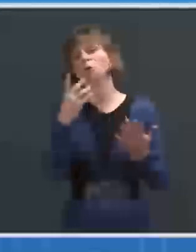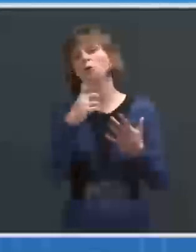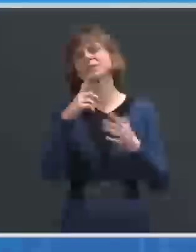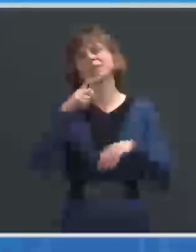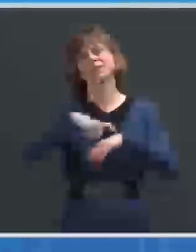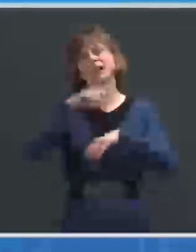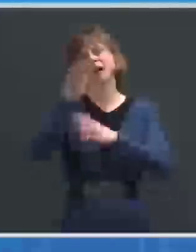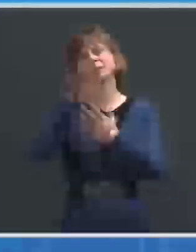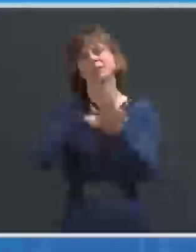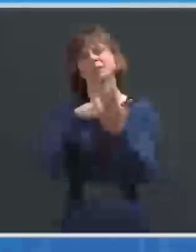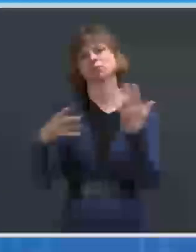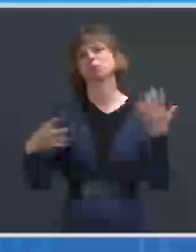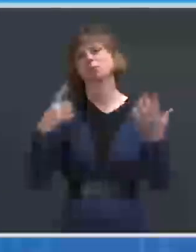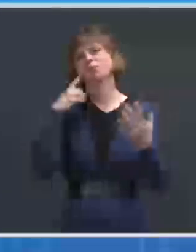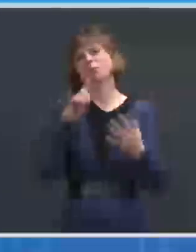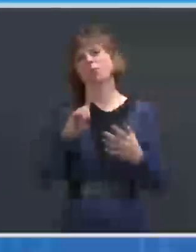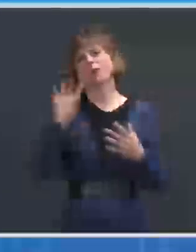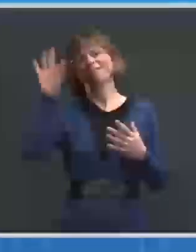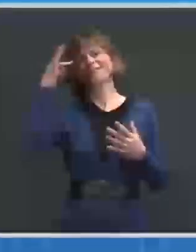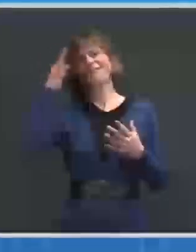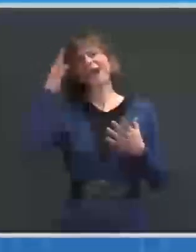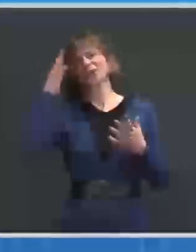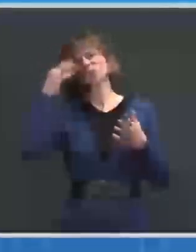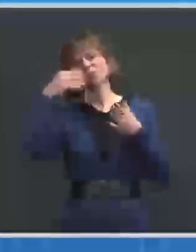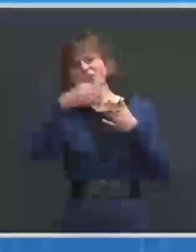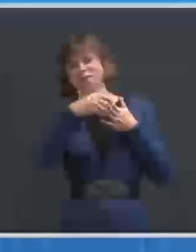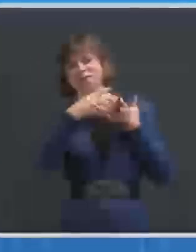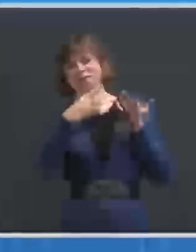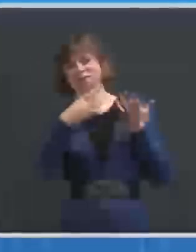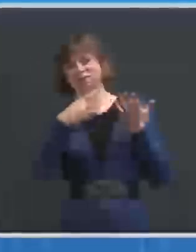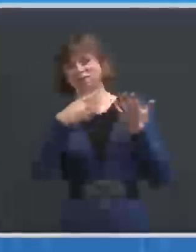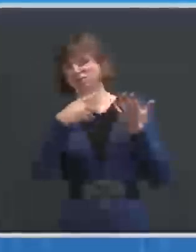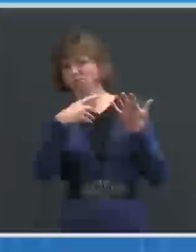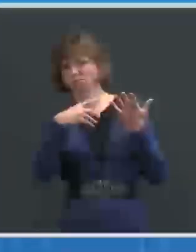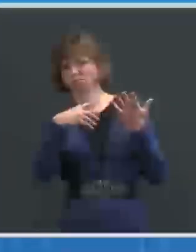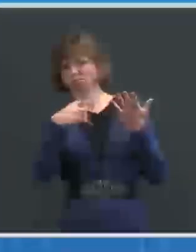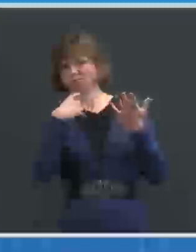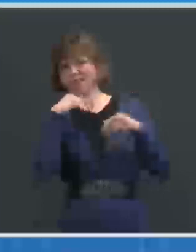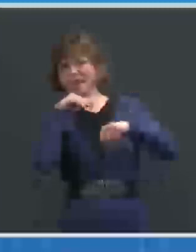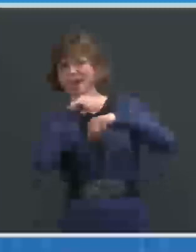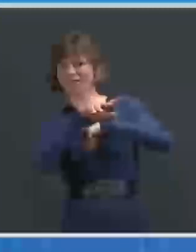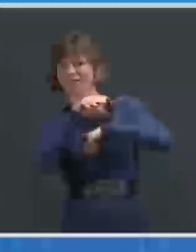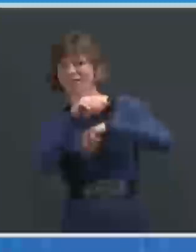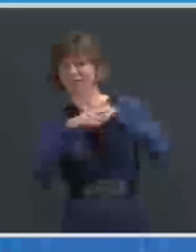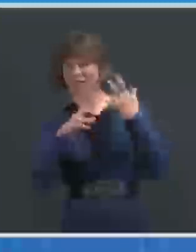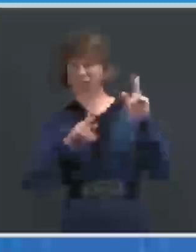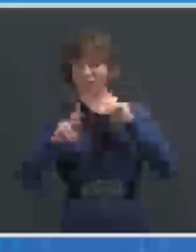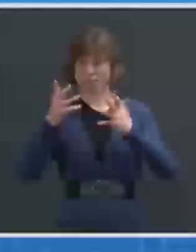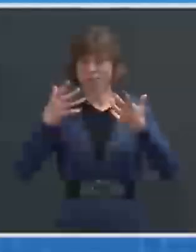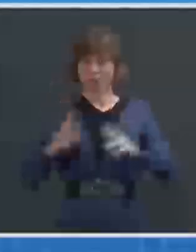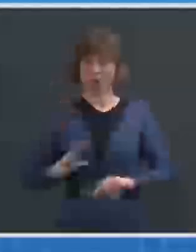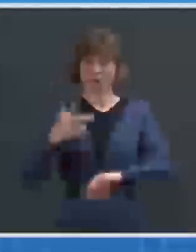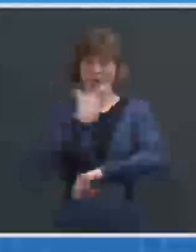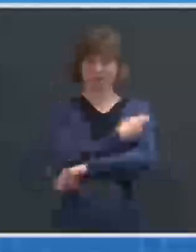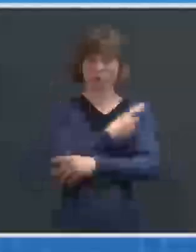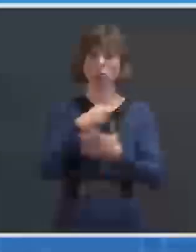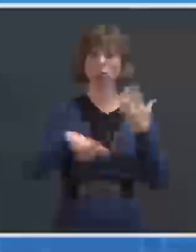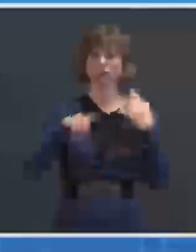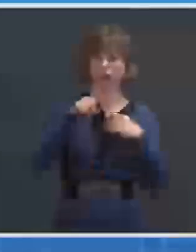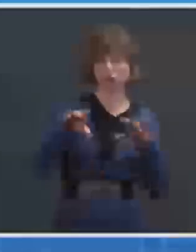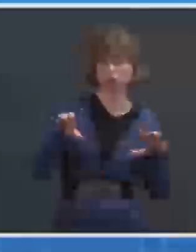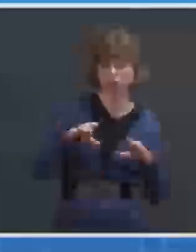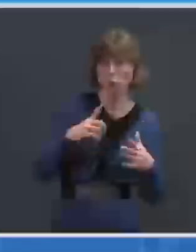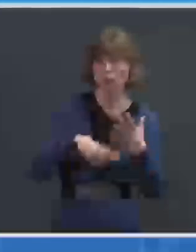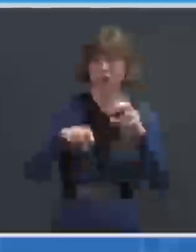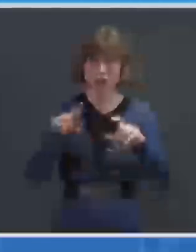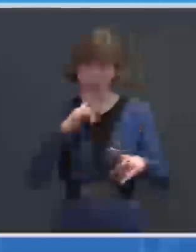guidance on what people who have been vaccinated can and shouldn't do in this moment? Is it safe for them to go out